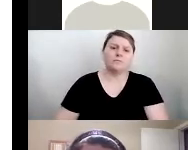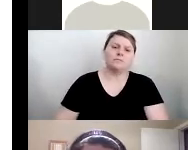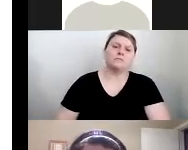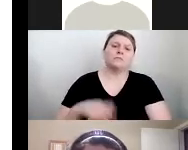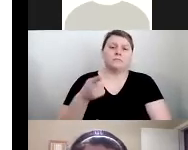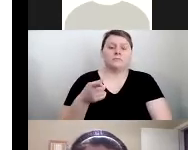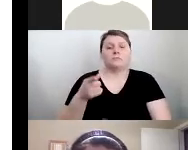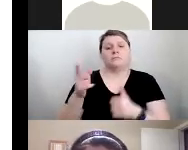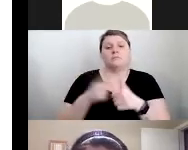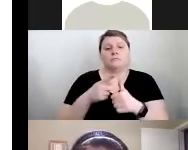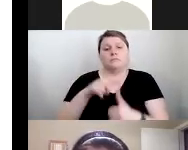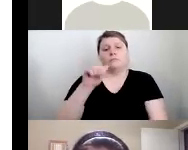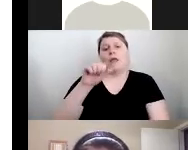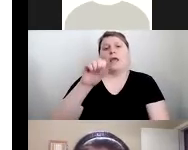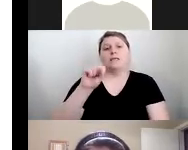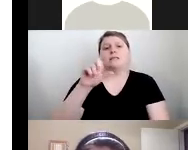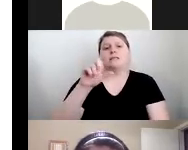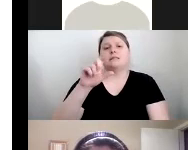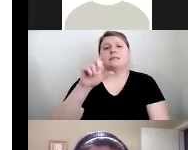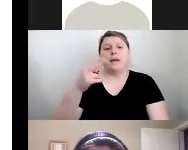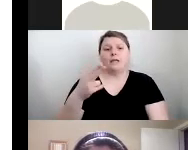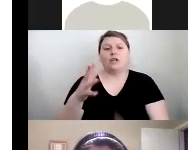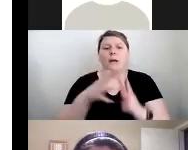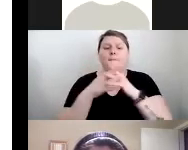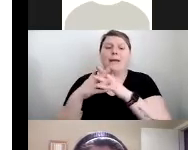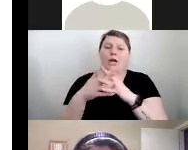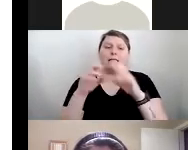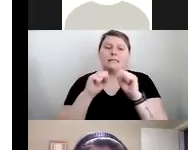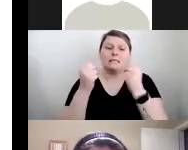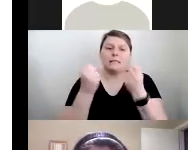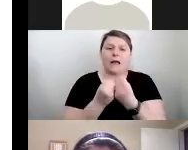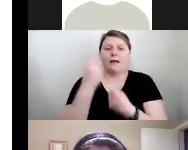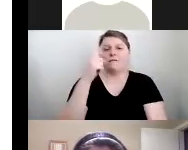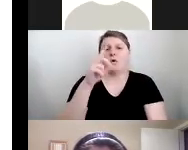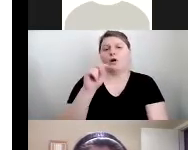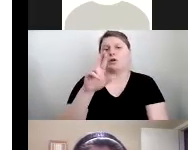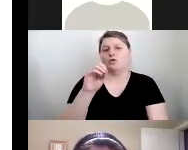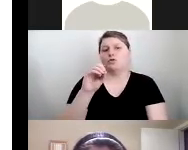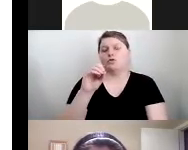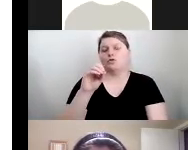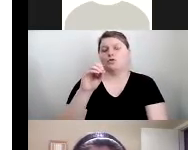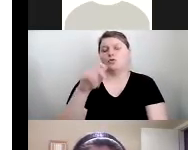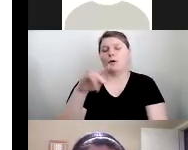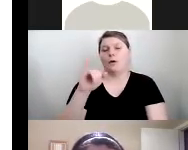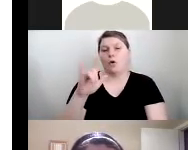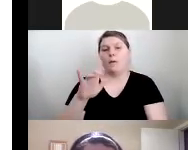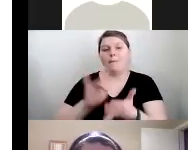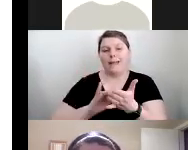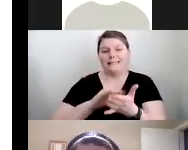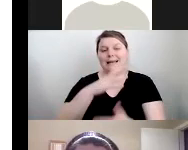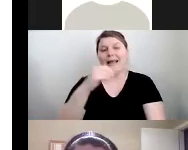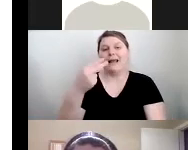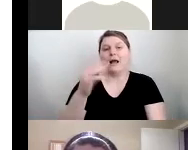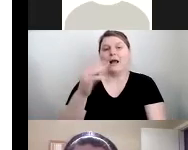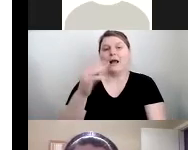And so the first is ASTMH, which is the American Society of Tropical Medicine and Hygiene. And so if you haven't heard of this group, they